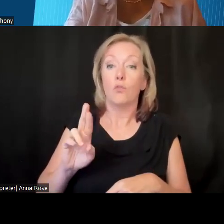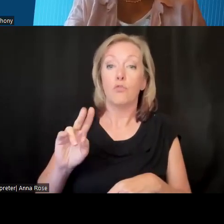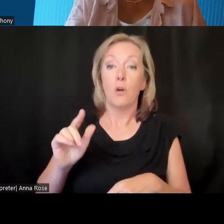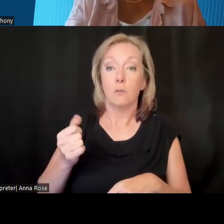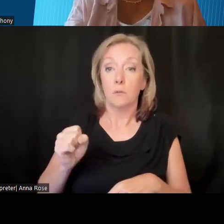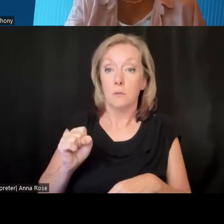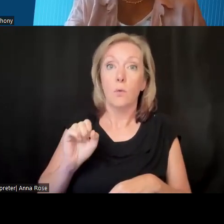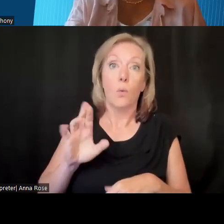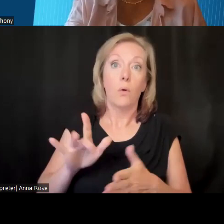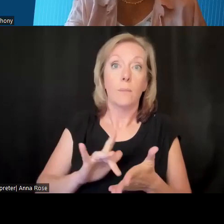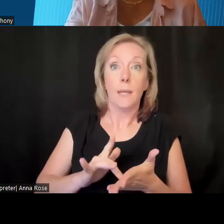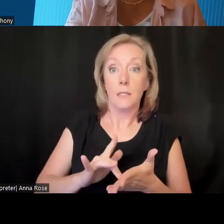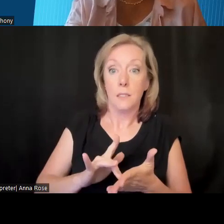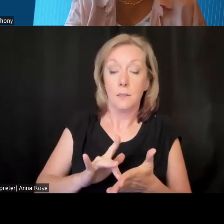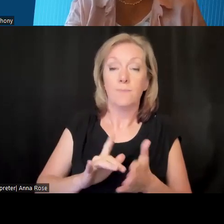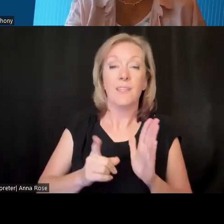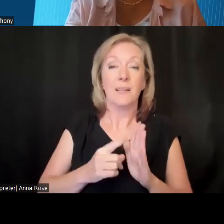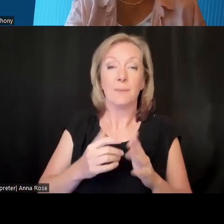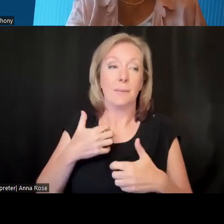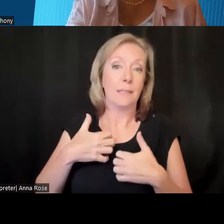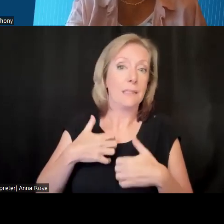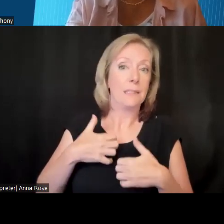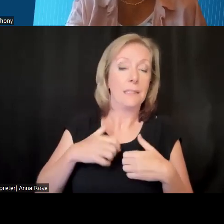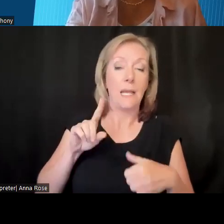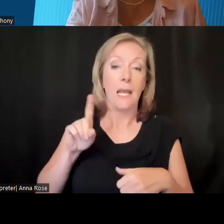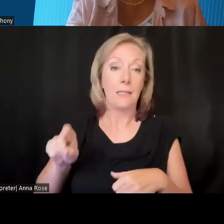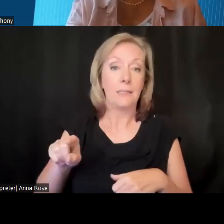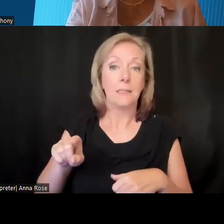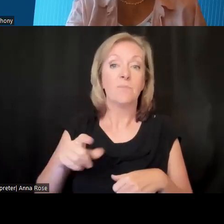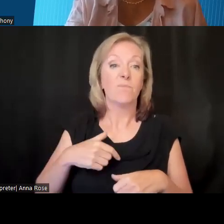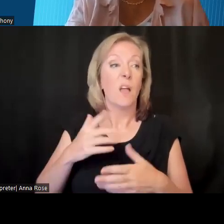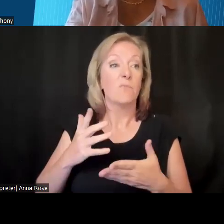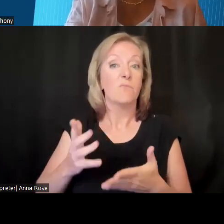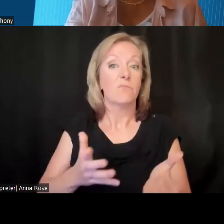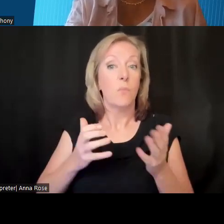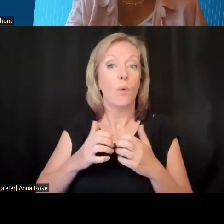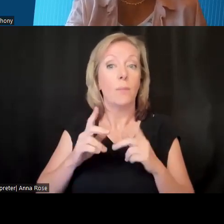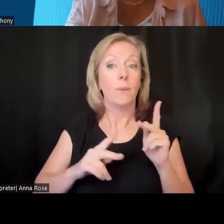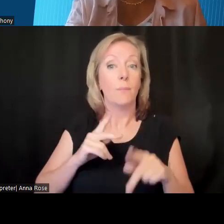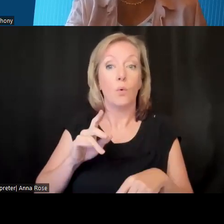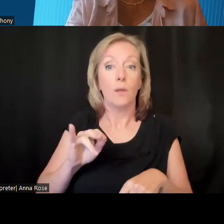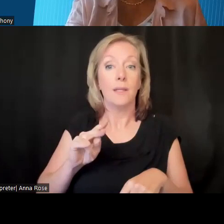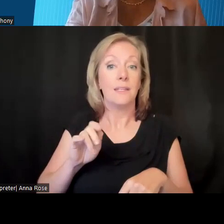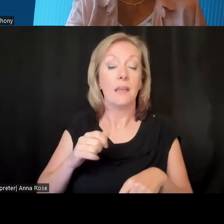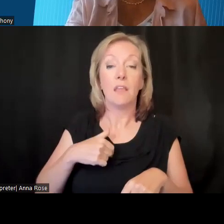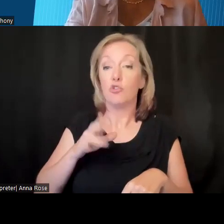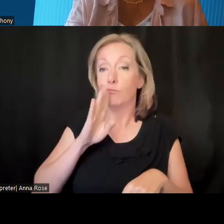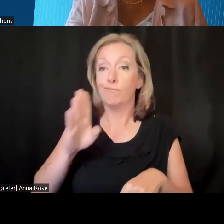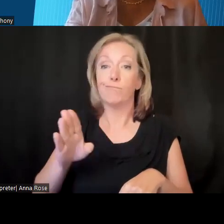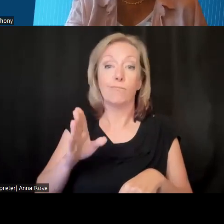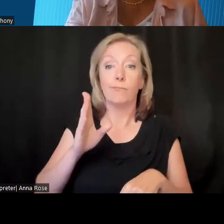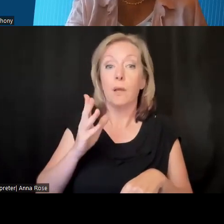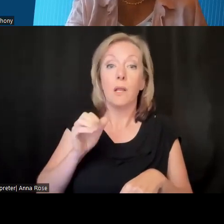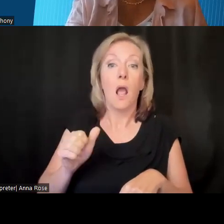it's not always a really comfortable question. When I've talked to people who have done intake forms, they say they just put it very matter-of-factly.